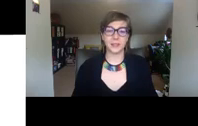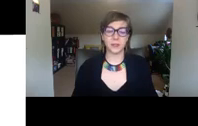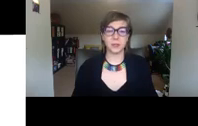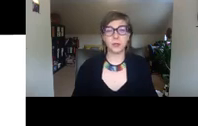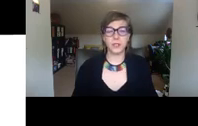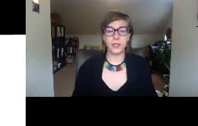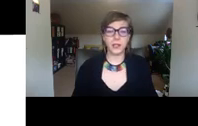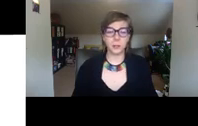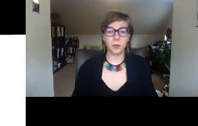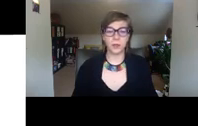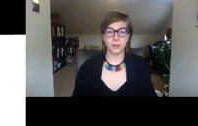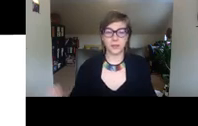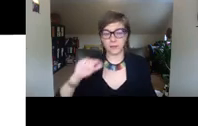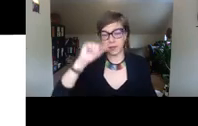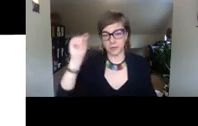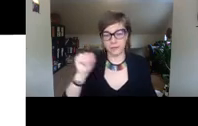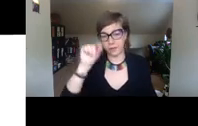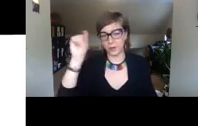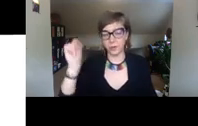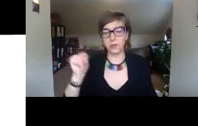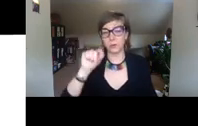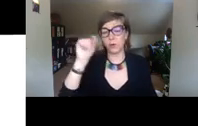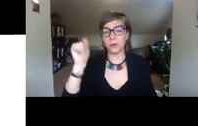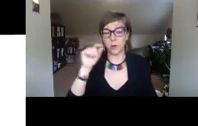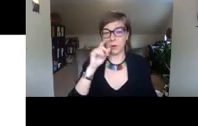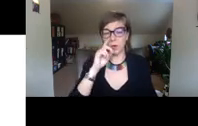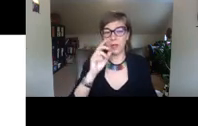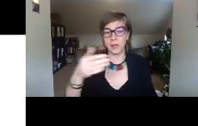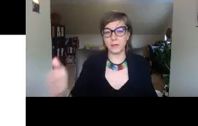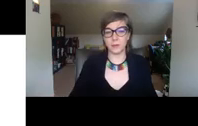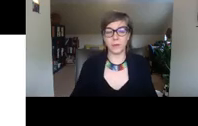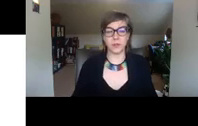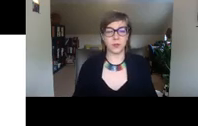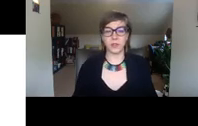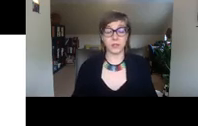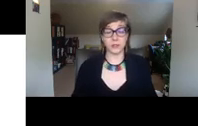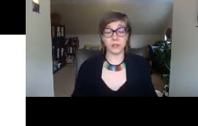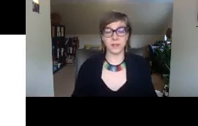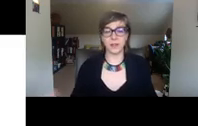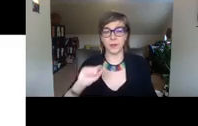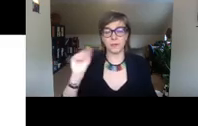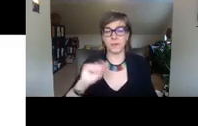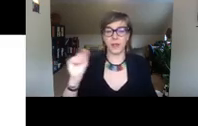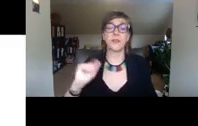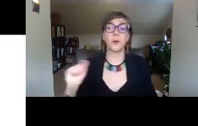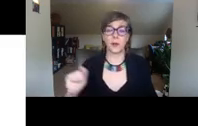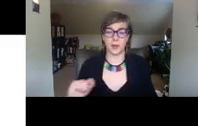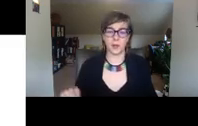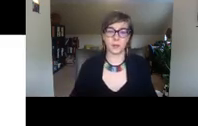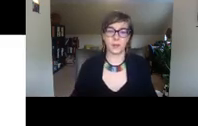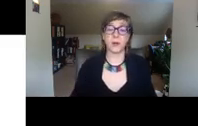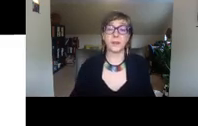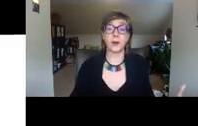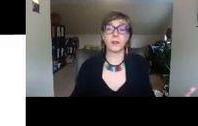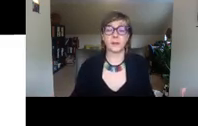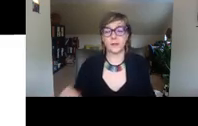testing his 2 teenage boys to see if they could use the rotary phone, and he gave them instructions, and they had no idea how to